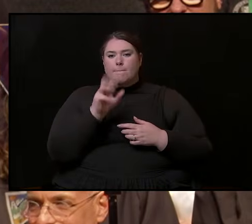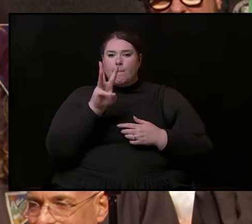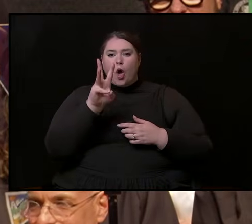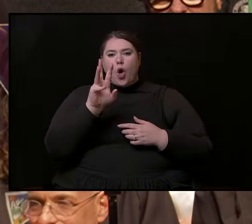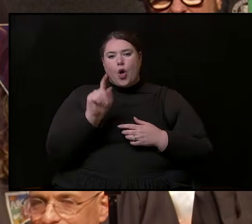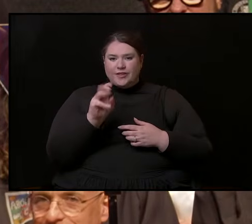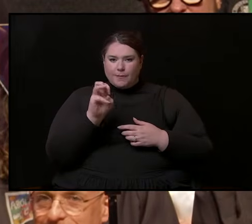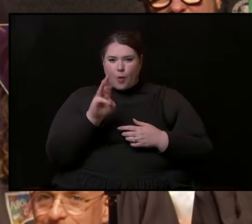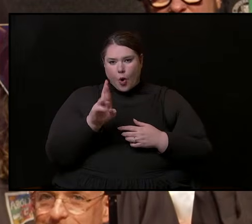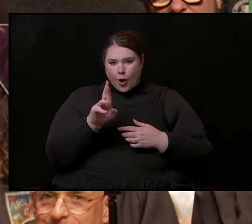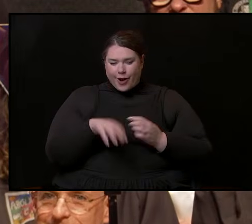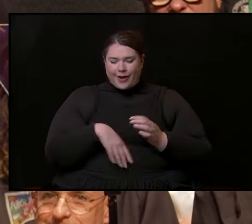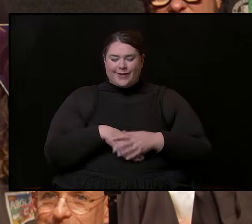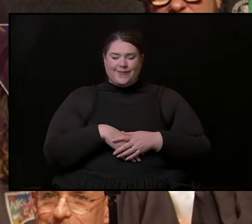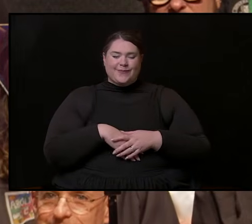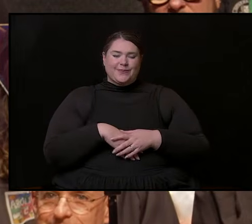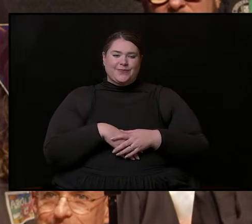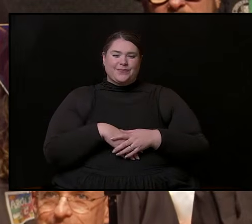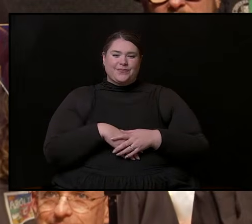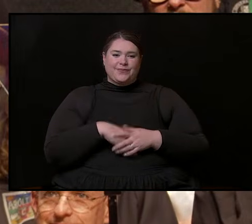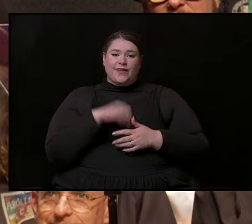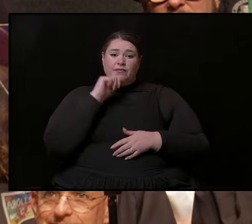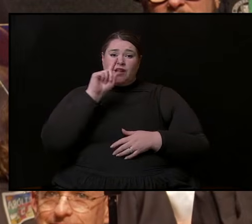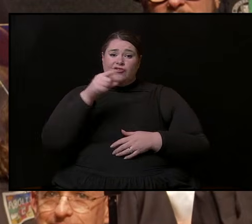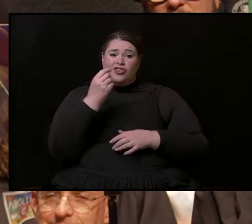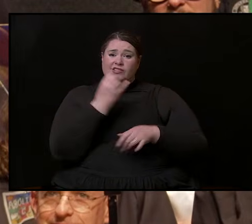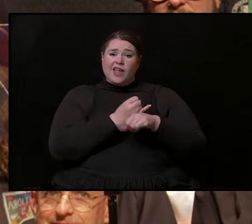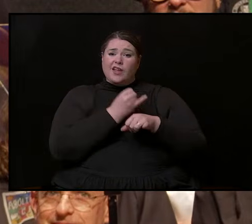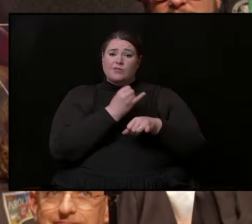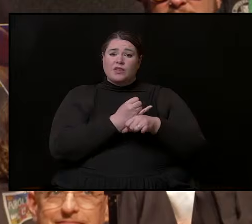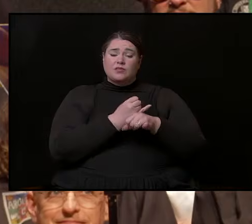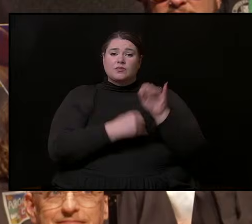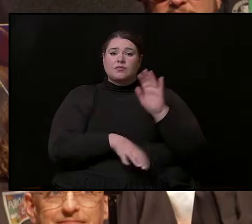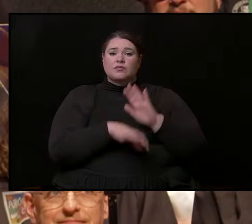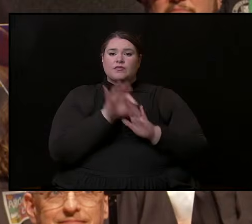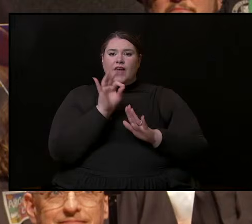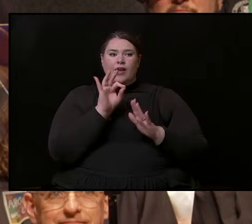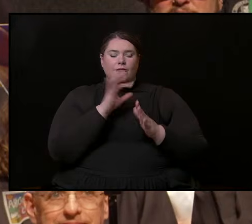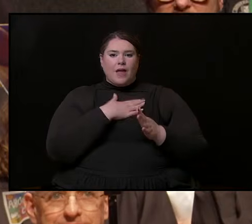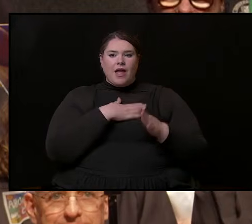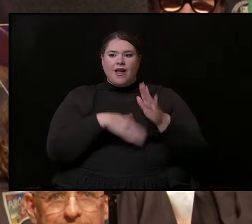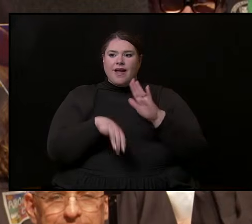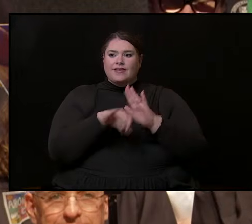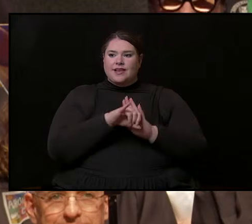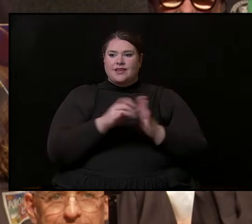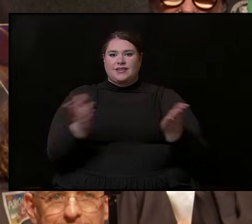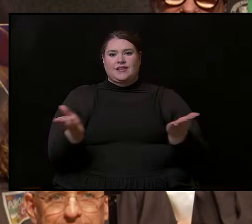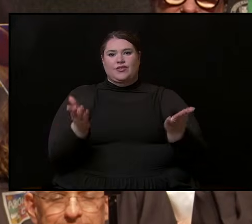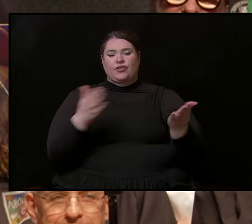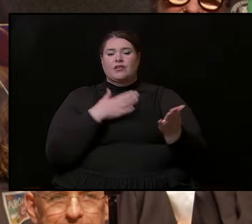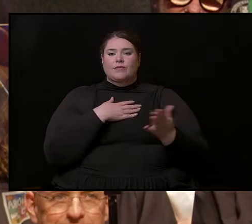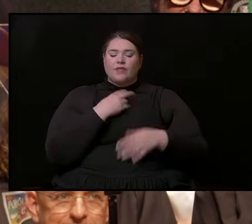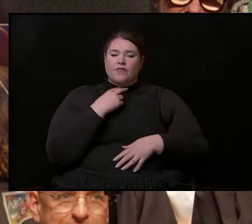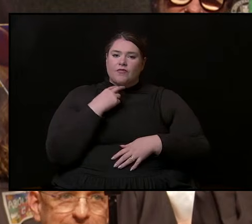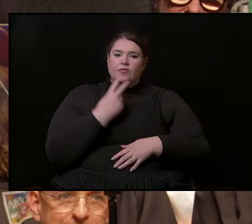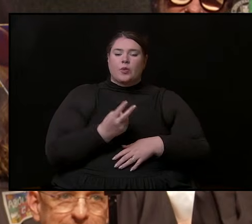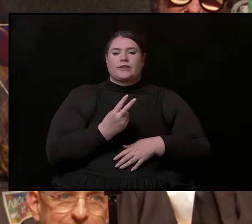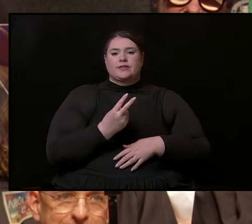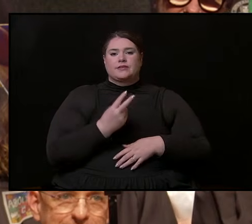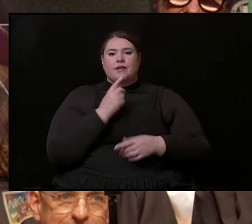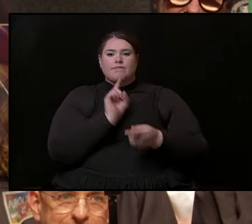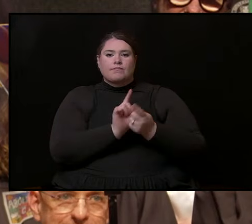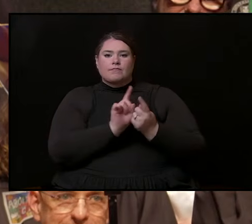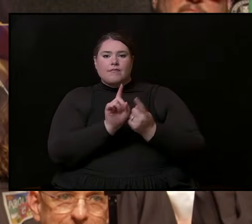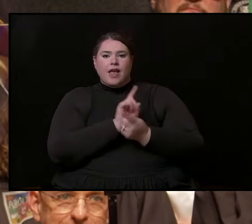See, MICA was not just a campus, it was a community where I discovered and found my identity, I found my voice, and I met some of